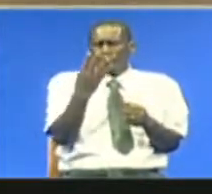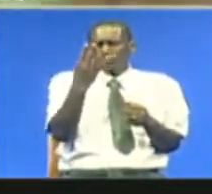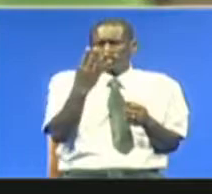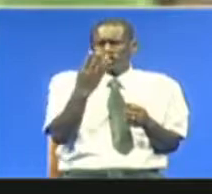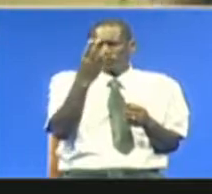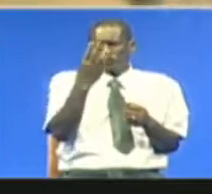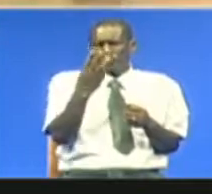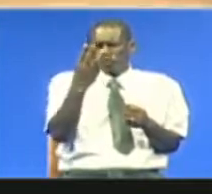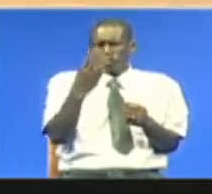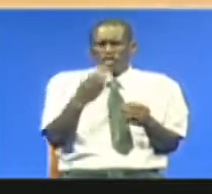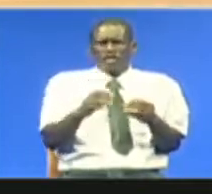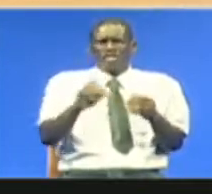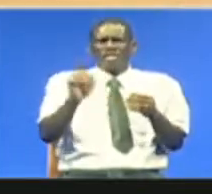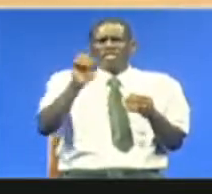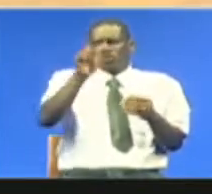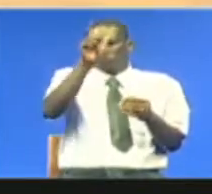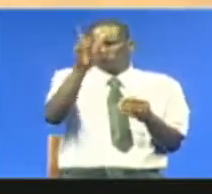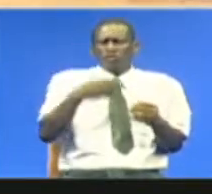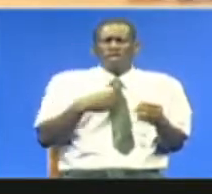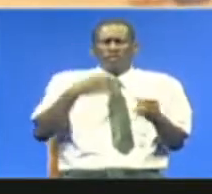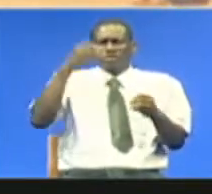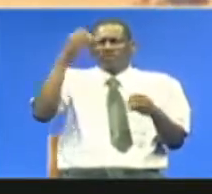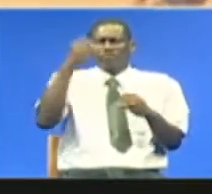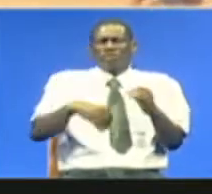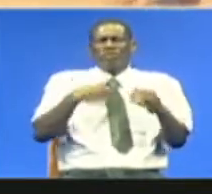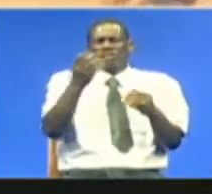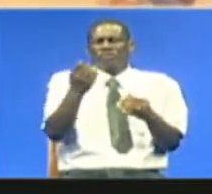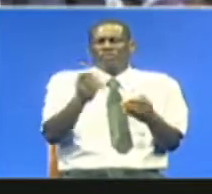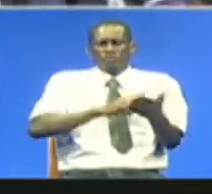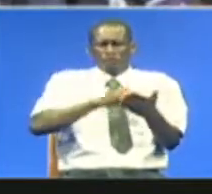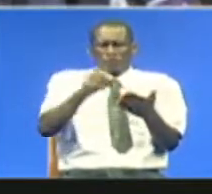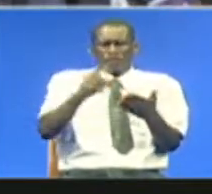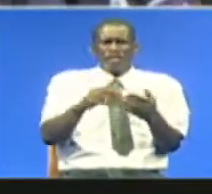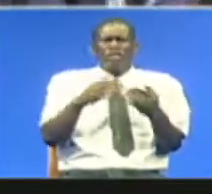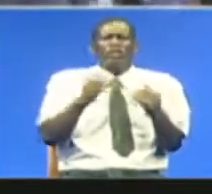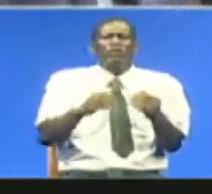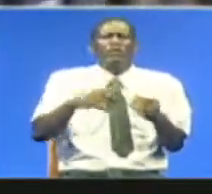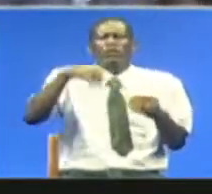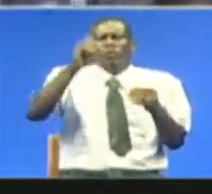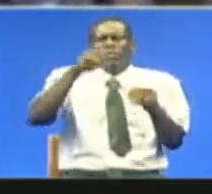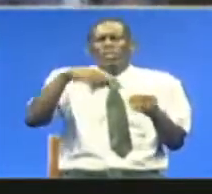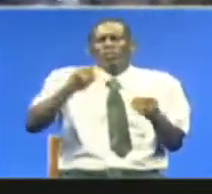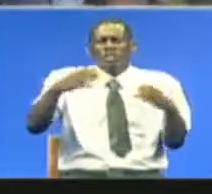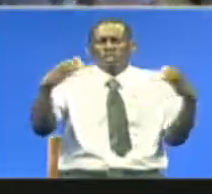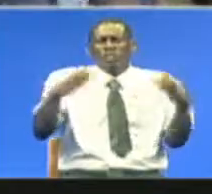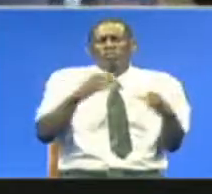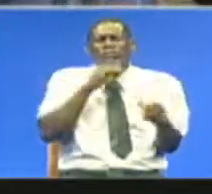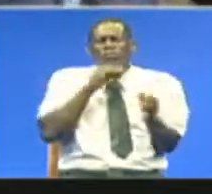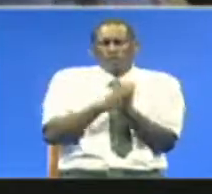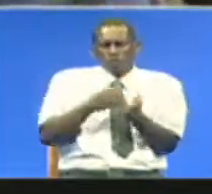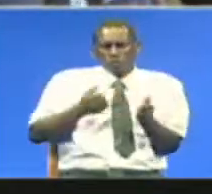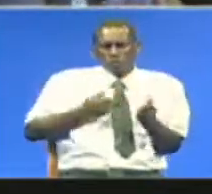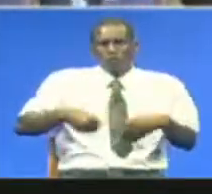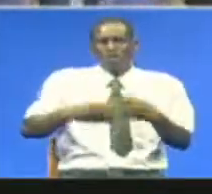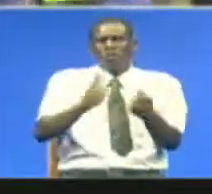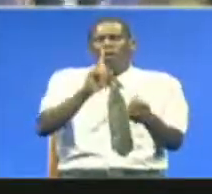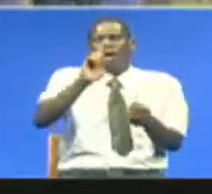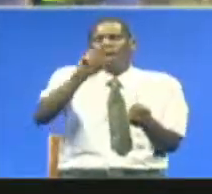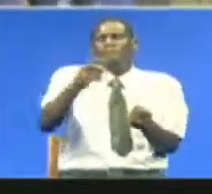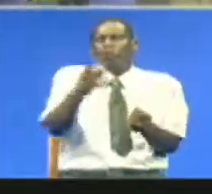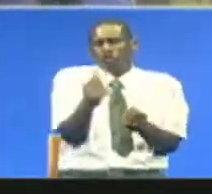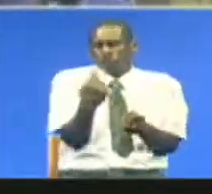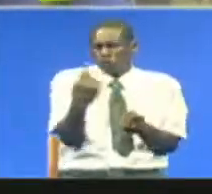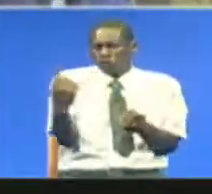hold the regional finals in the next few weeks. At the grand finale, the winning boys and girls teams will walk away with 1 million shillings each and